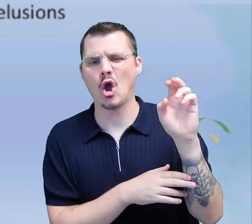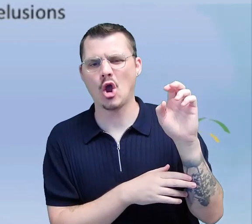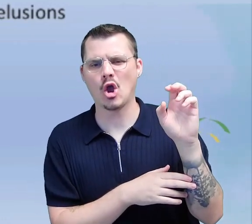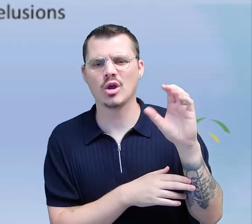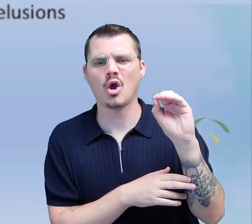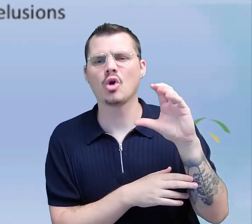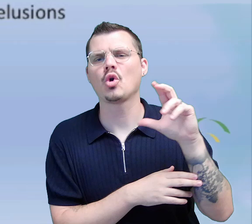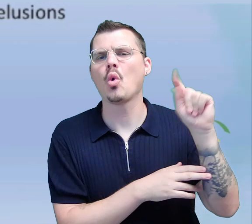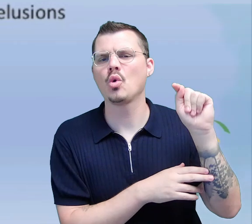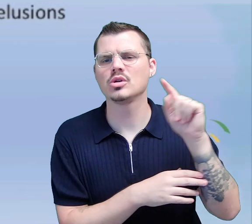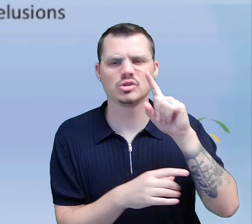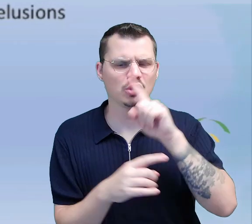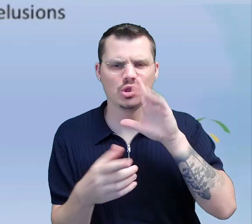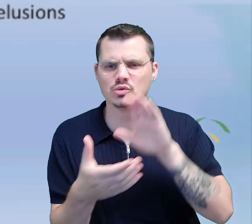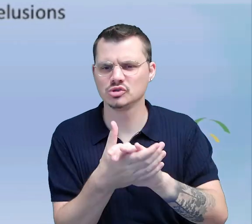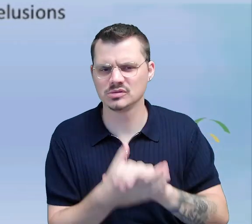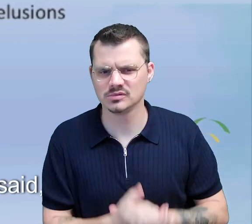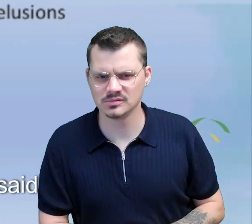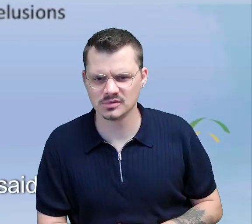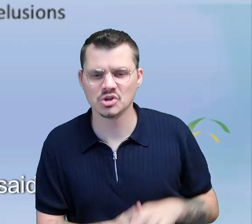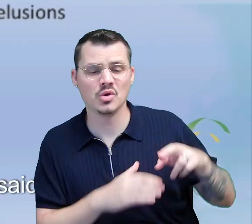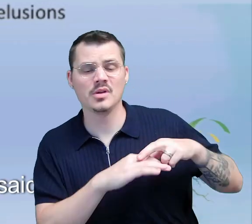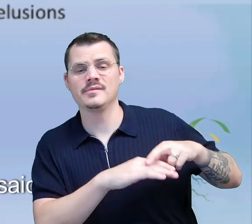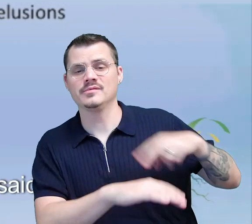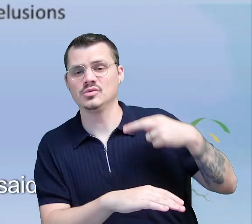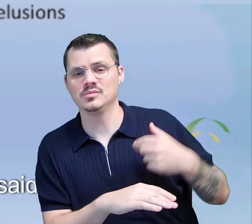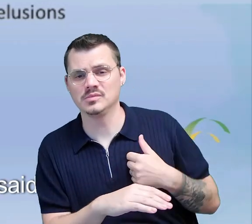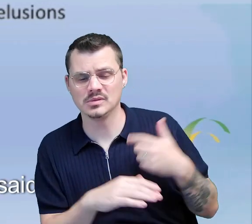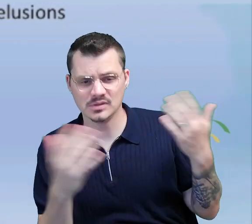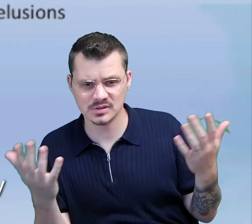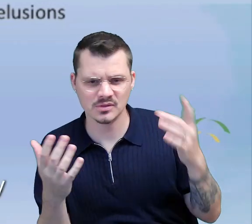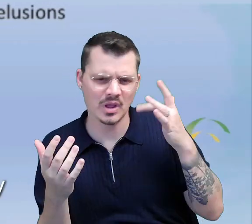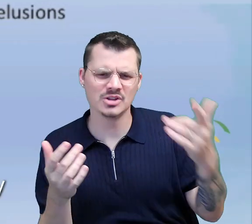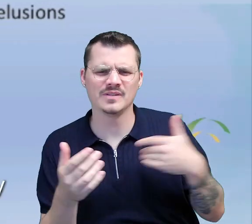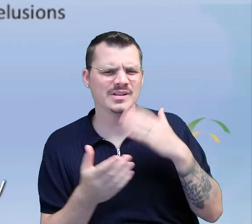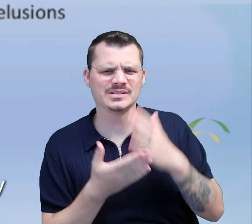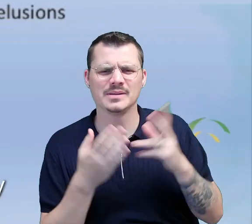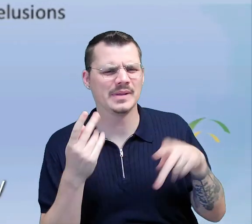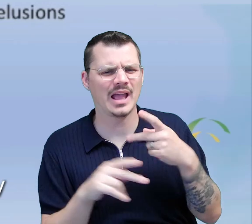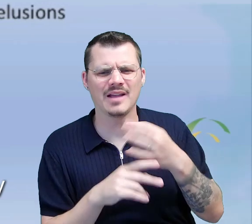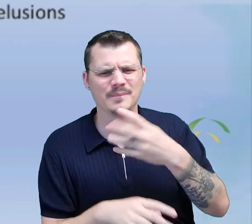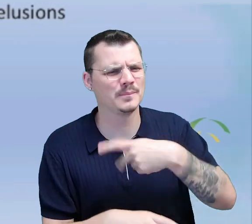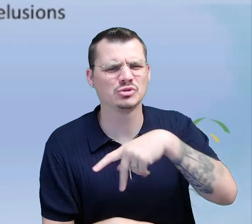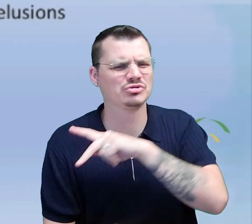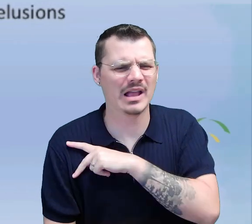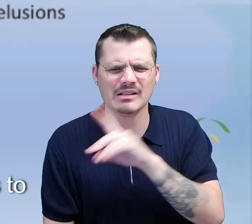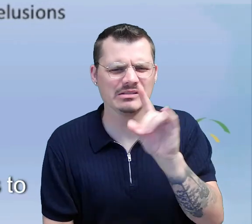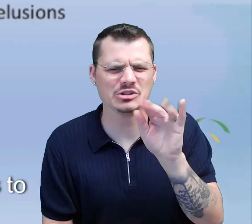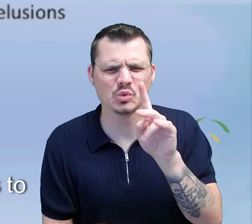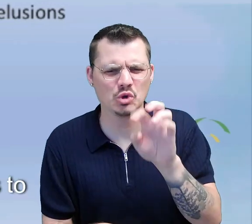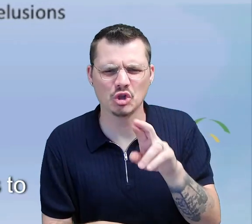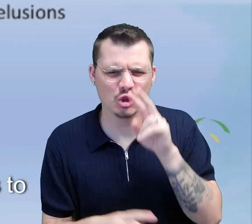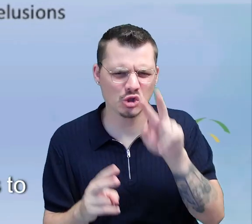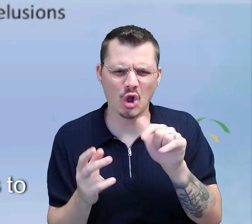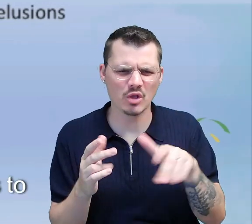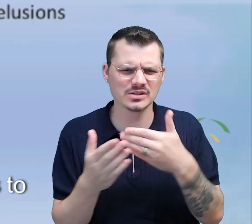bizarre occult delusions. And she was referred to me because they said, she's got some kind of personality disorder. I mean,